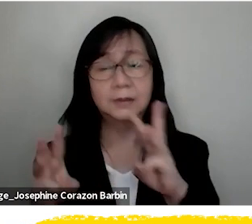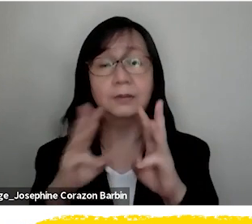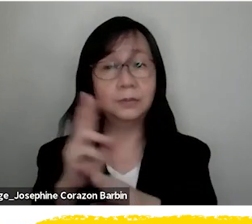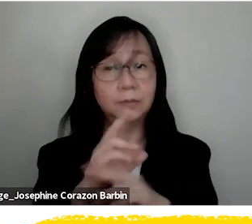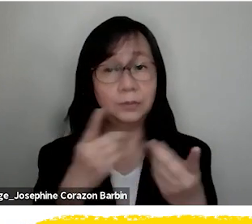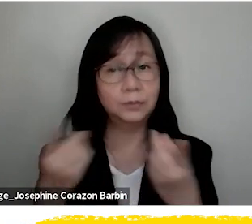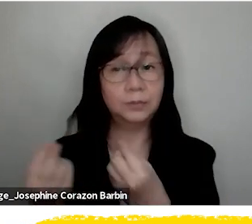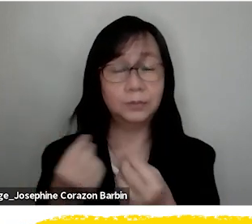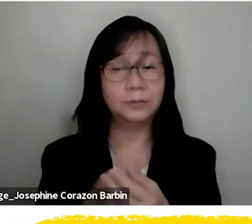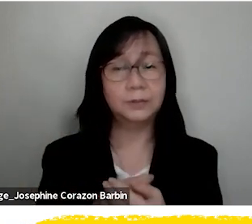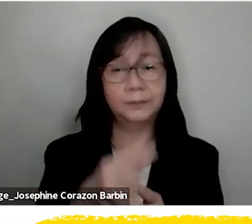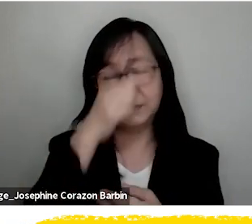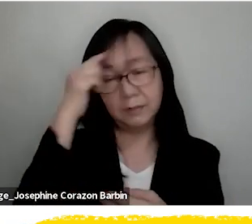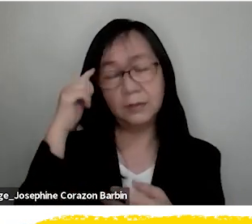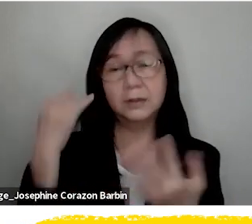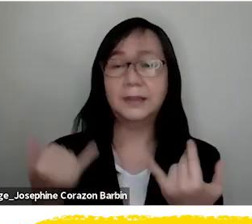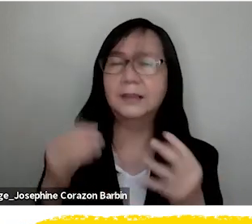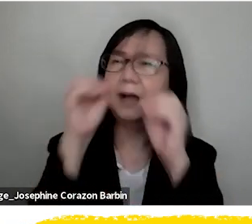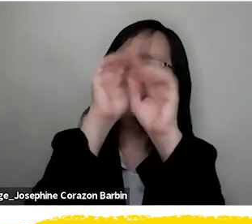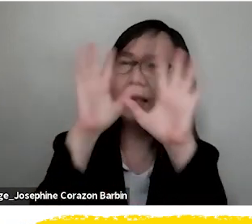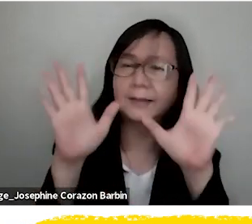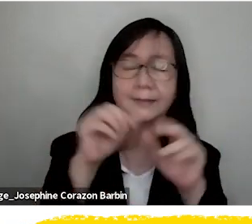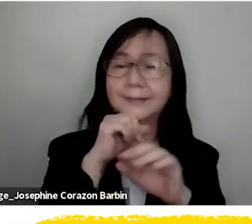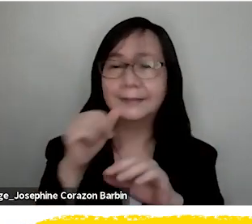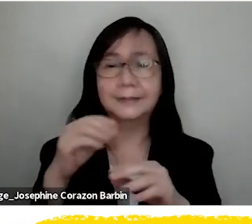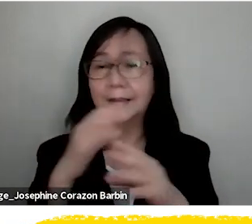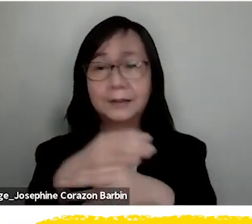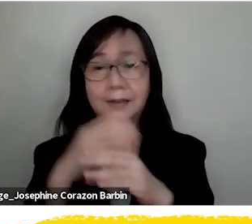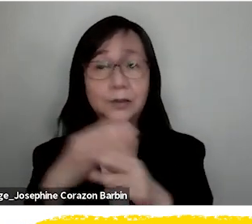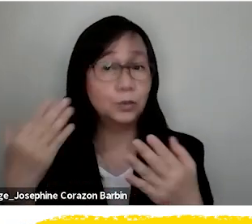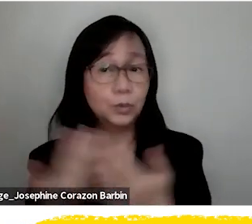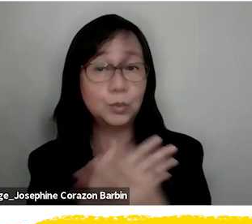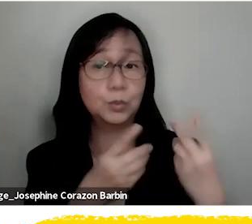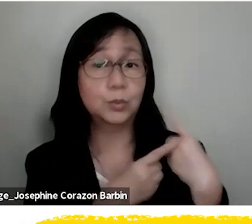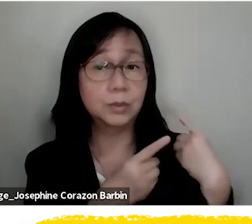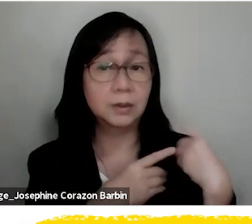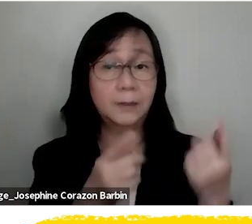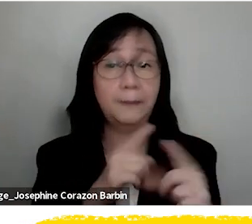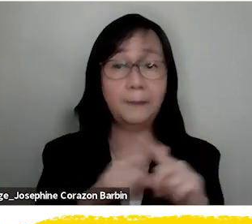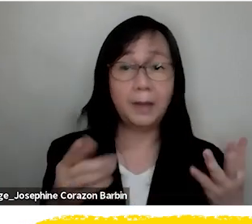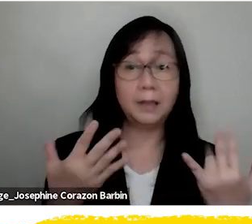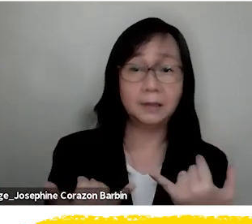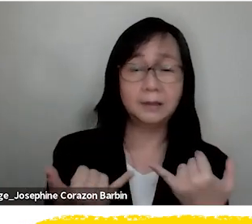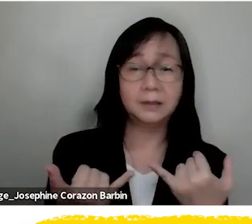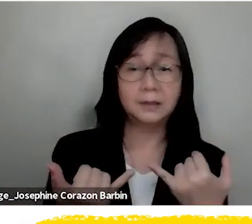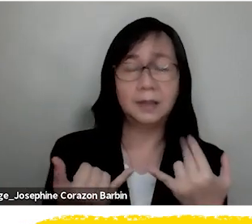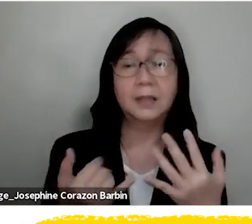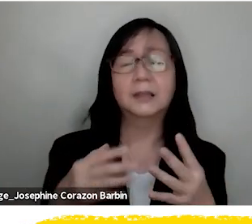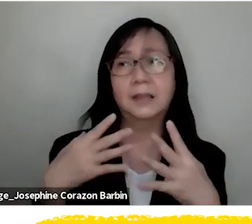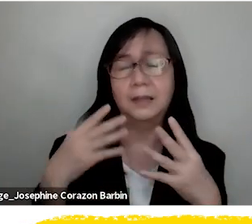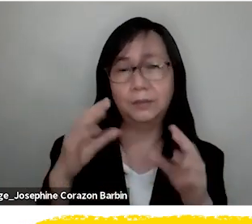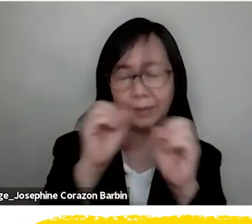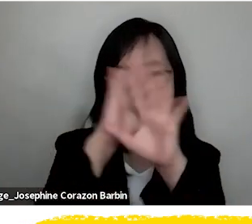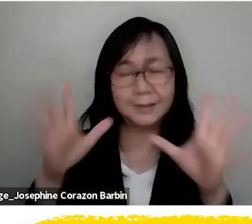it clarifies, it doesn't create new obligations, but it clarifies and strengthens